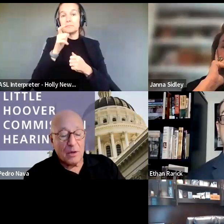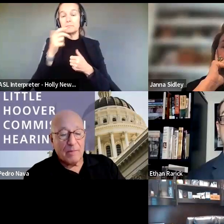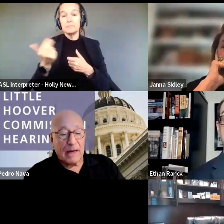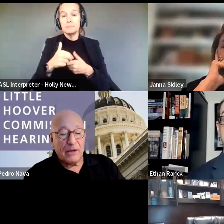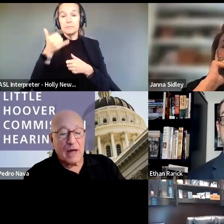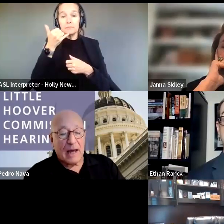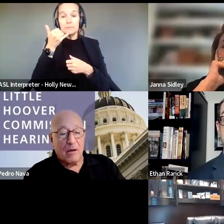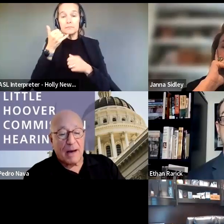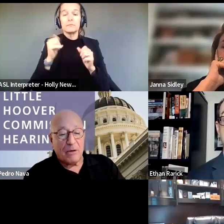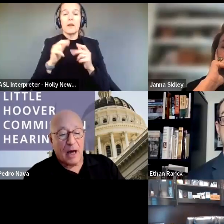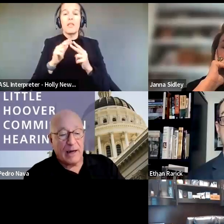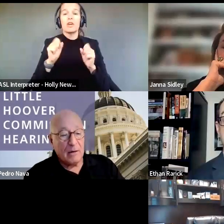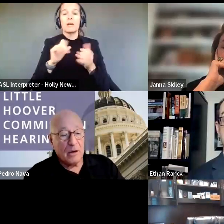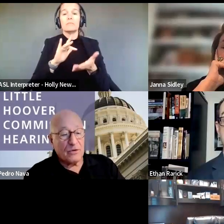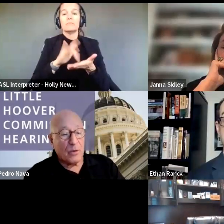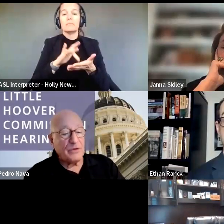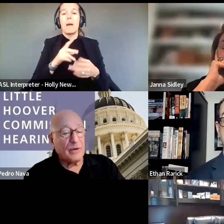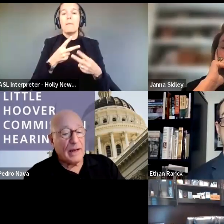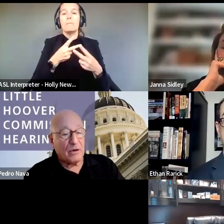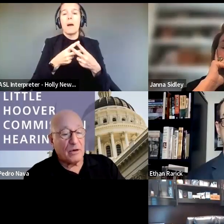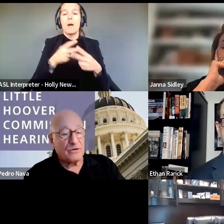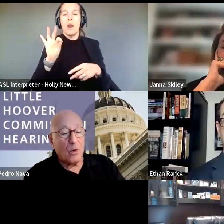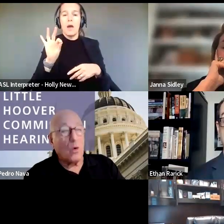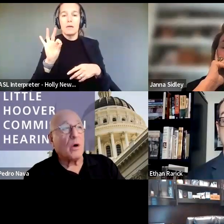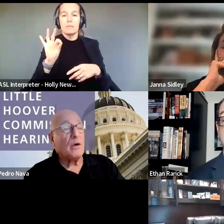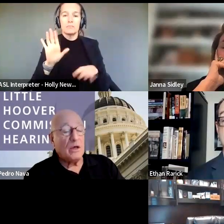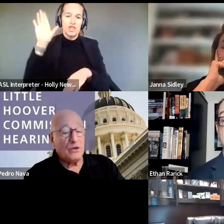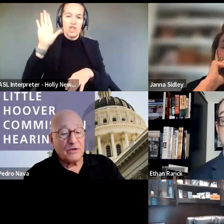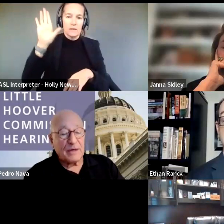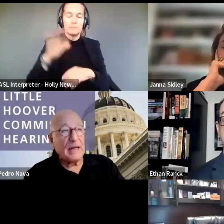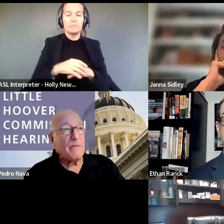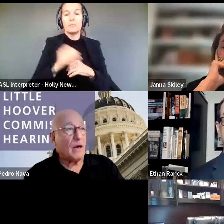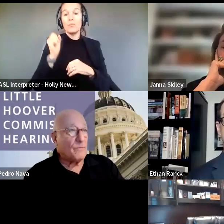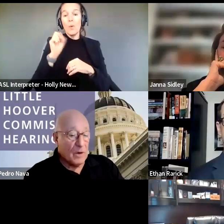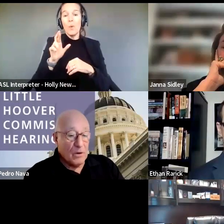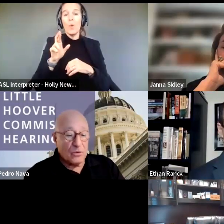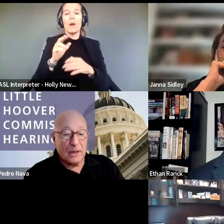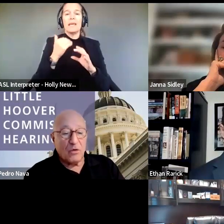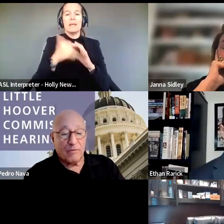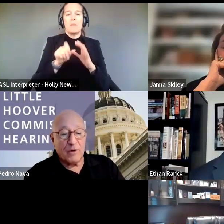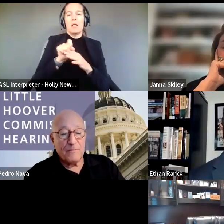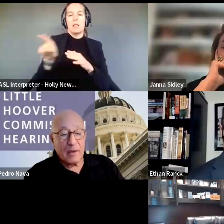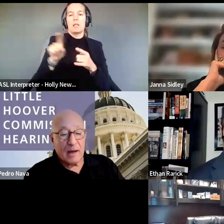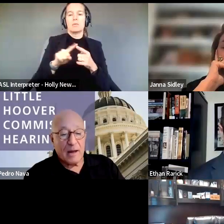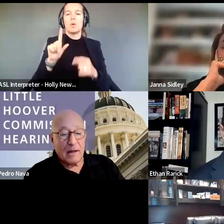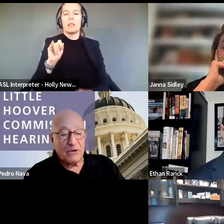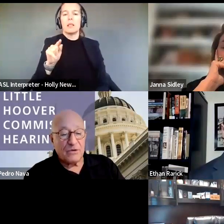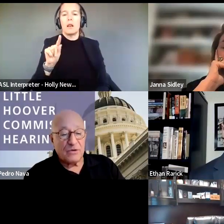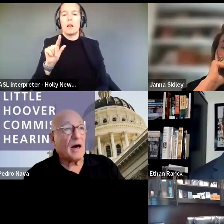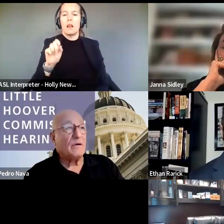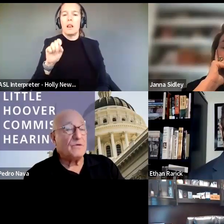phone may either dial #9 to raise their hand on Zoom, or you can send an email to